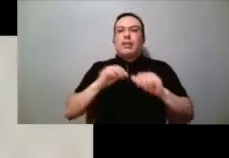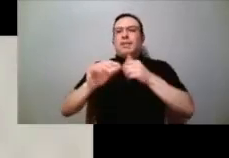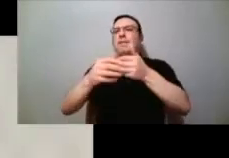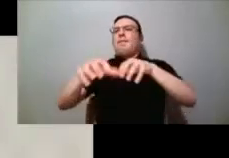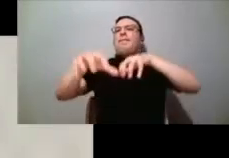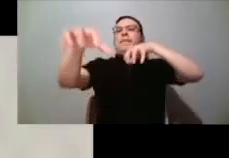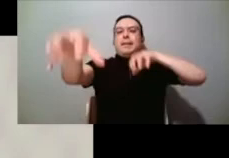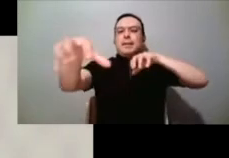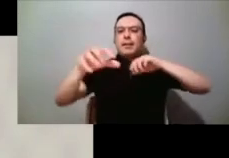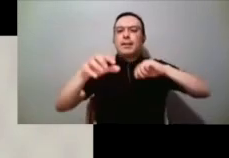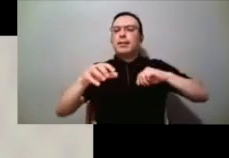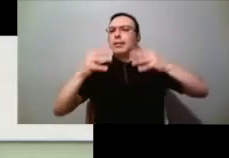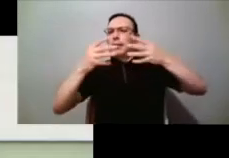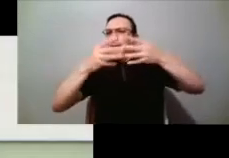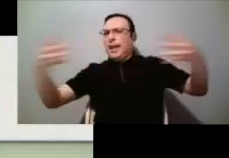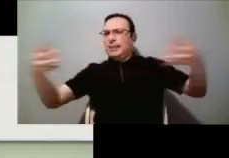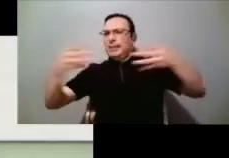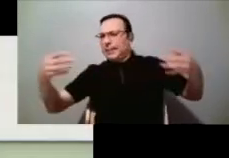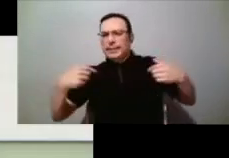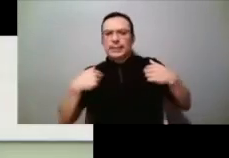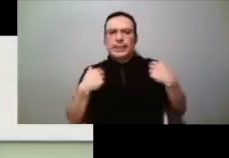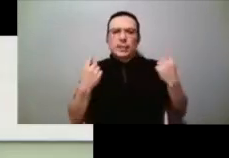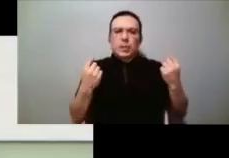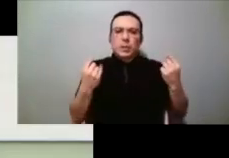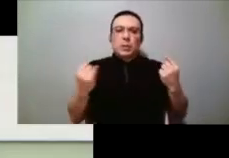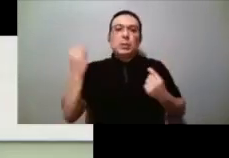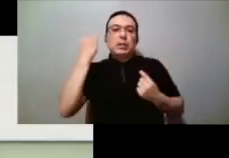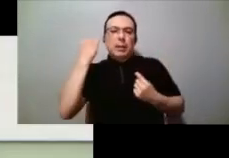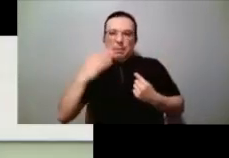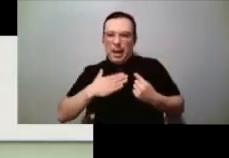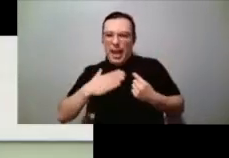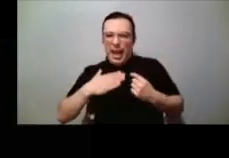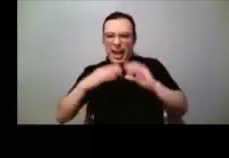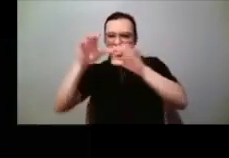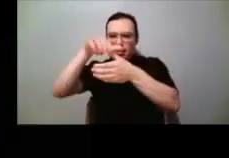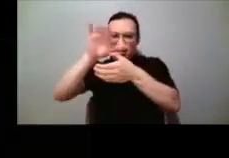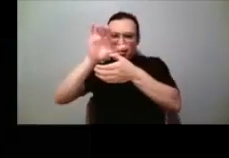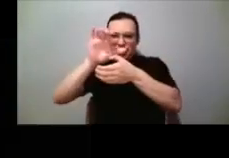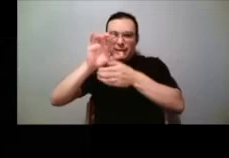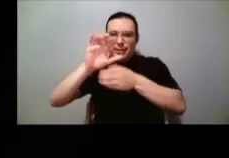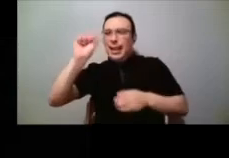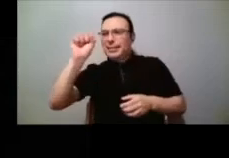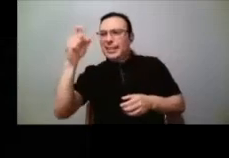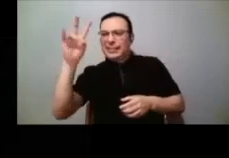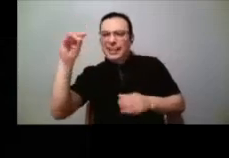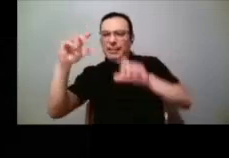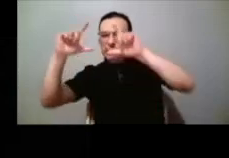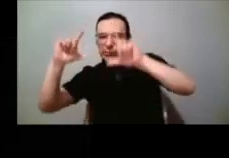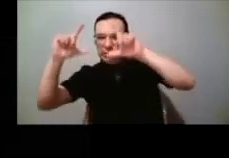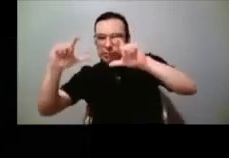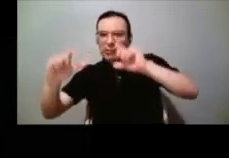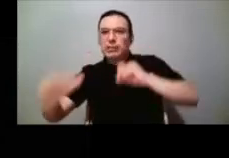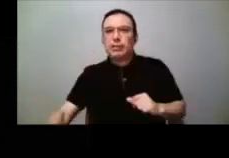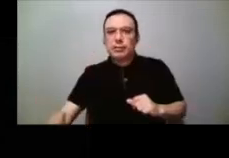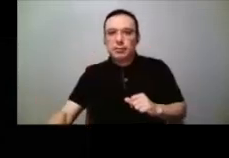curious what might still happen with the old Polaroid SX-70 I brought with me. The thirteen I'm laying out before you are,